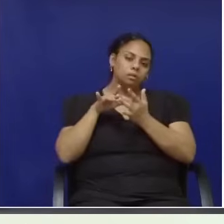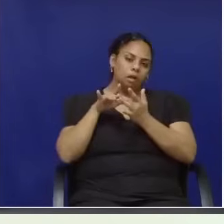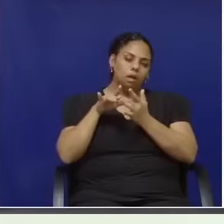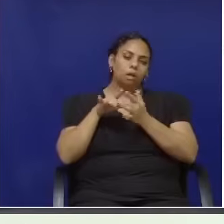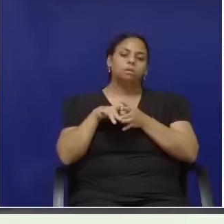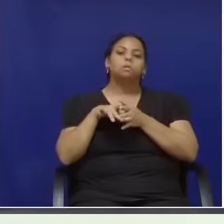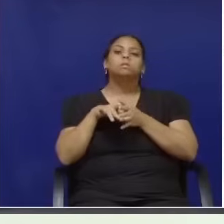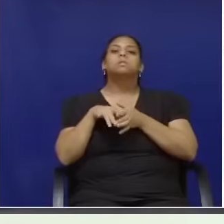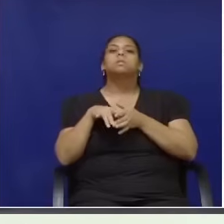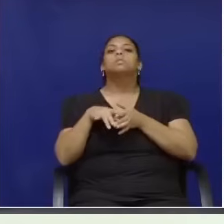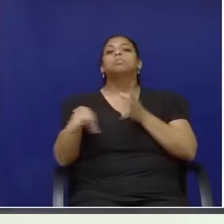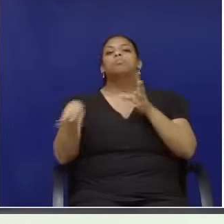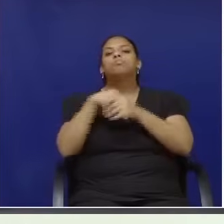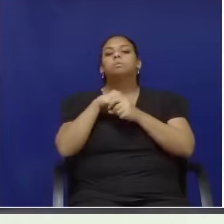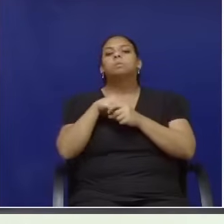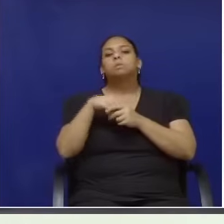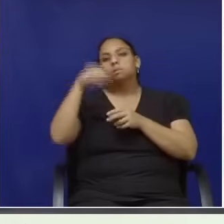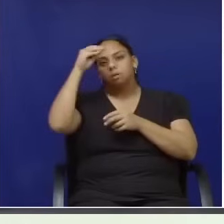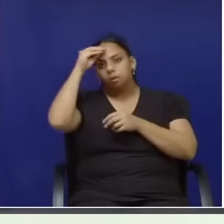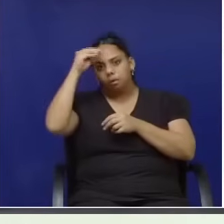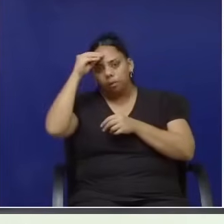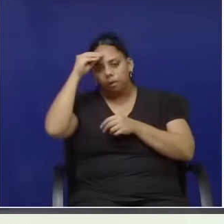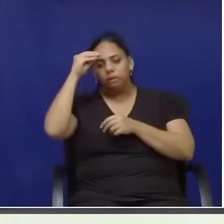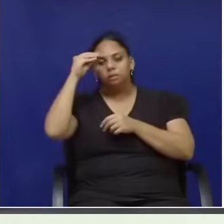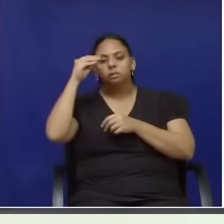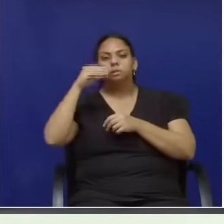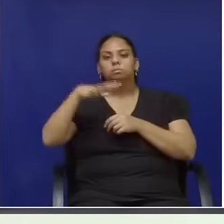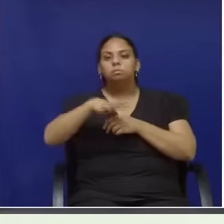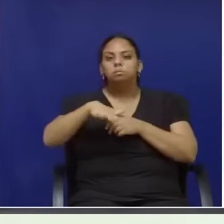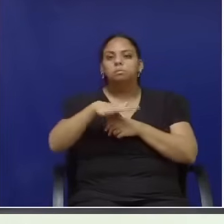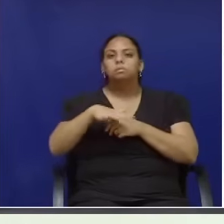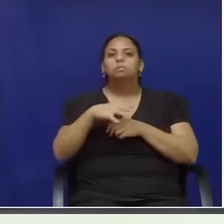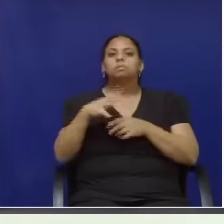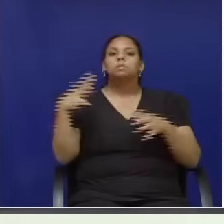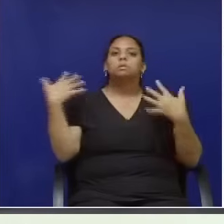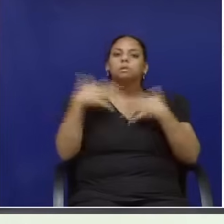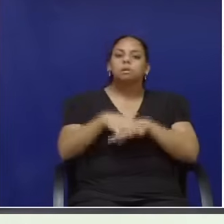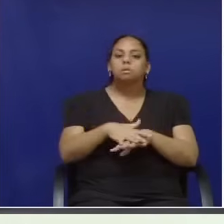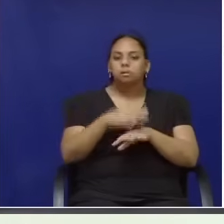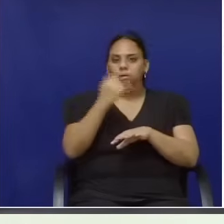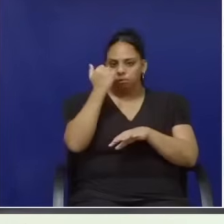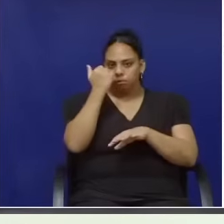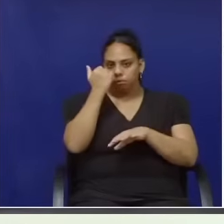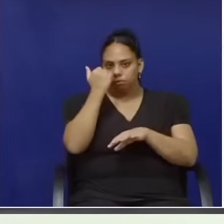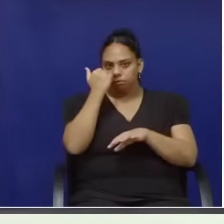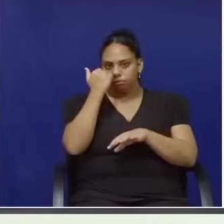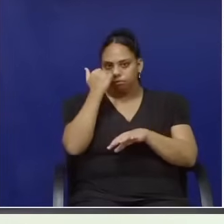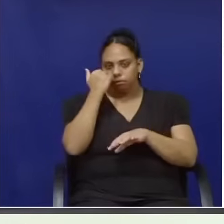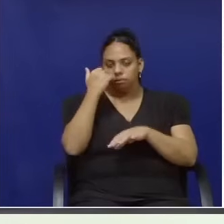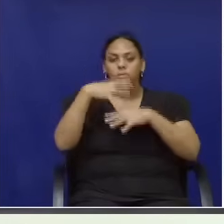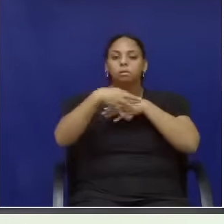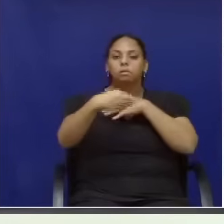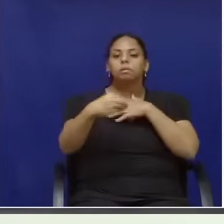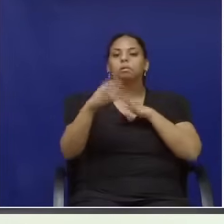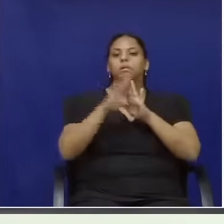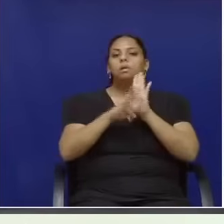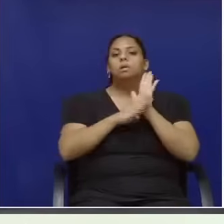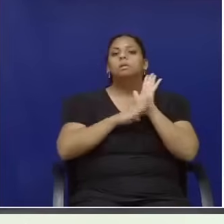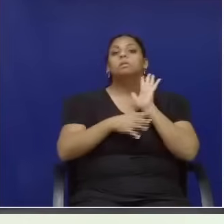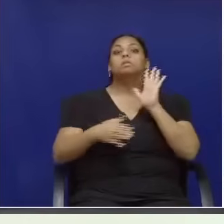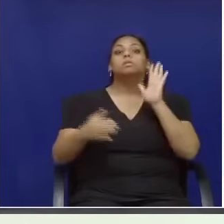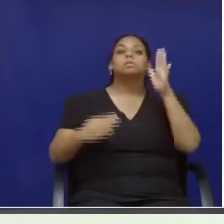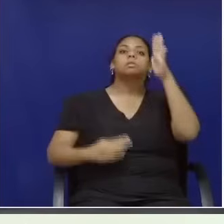accommodate police stations which regularly migrate into and out of the list of the top